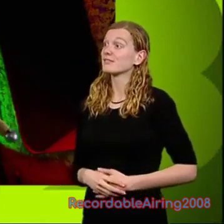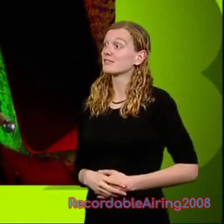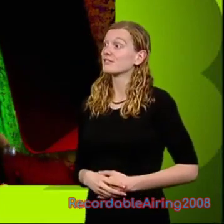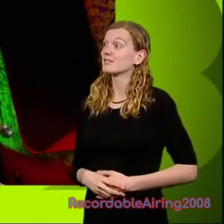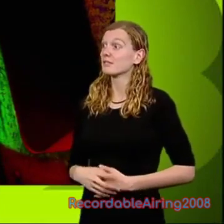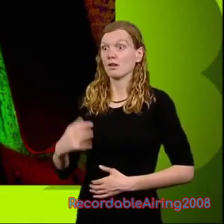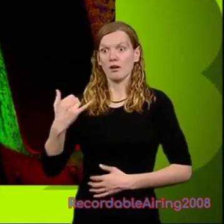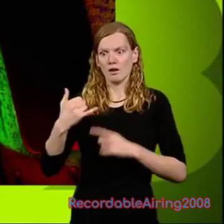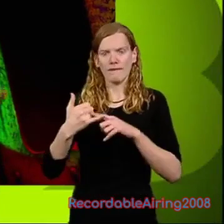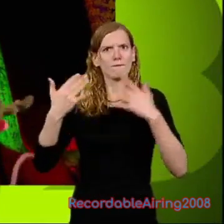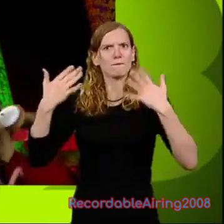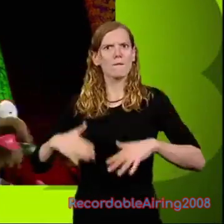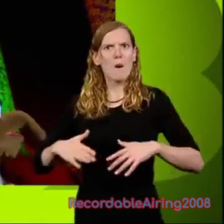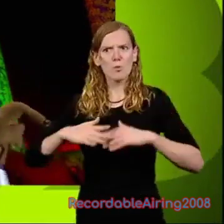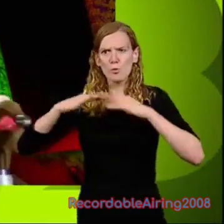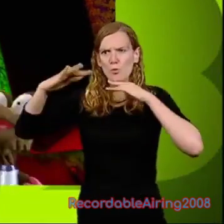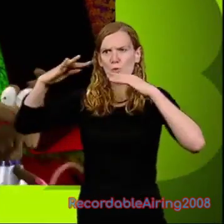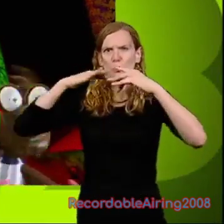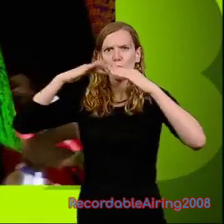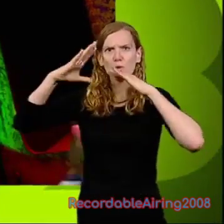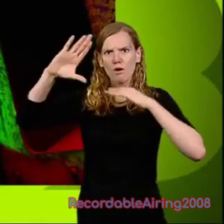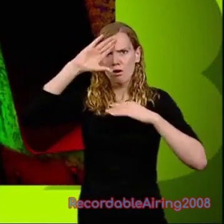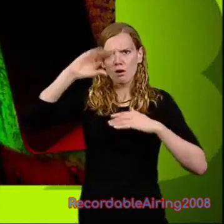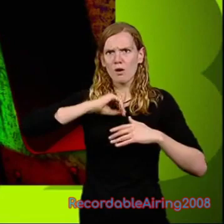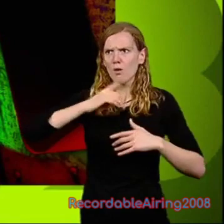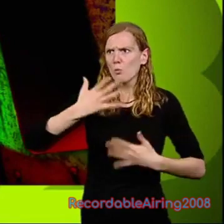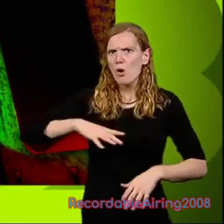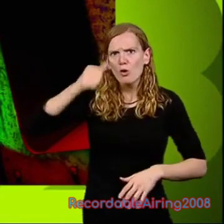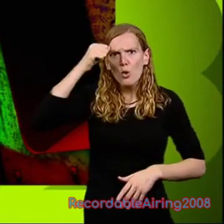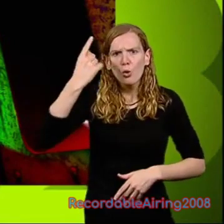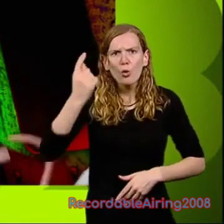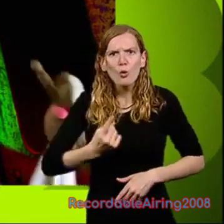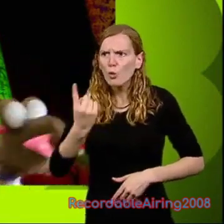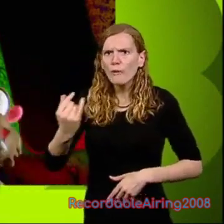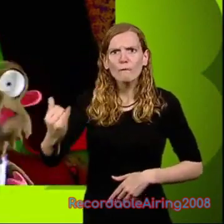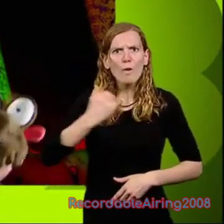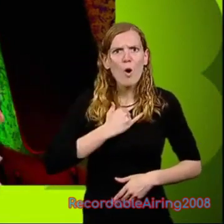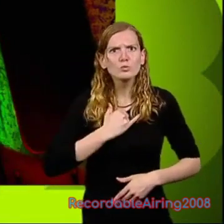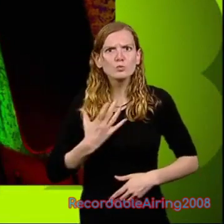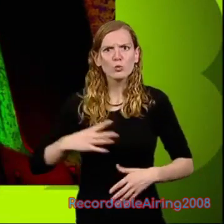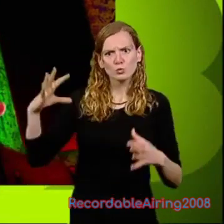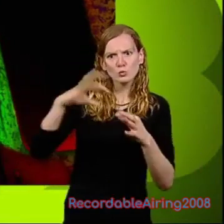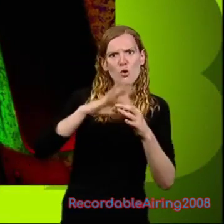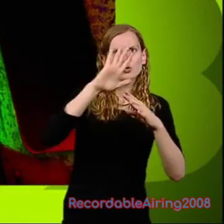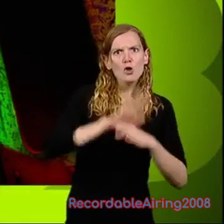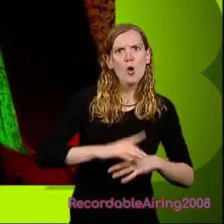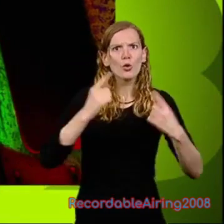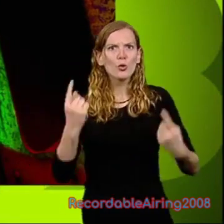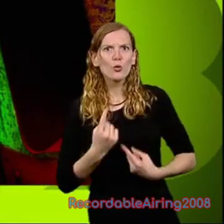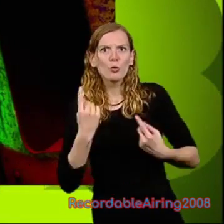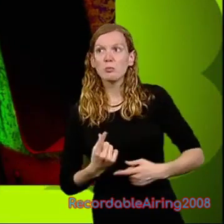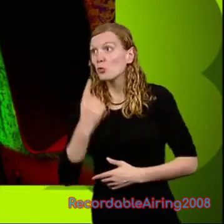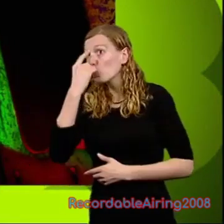would like to know who is calling on the telephone to join us on the show. Could be a girl or a monster or